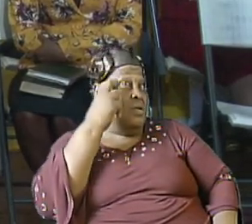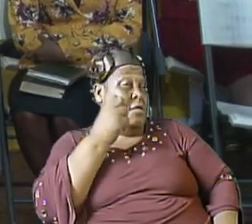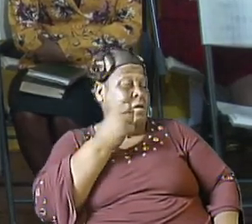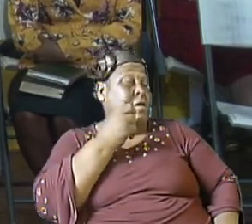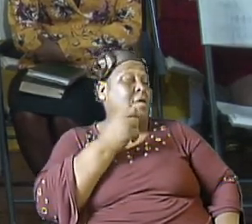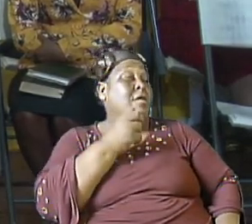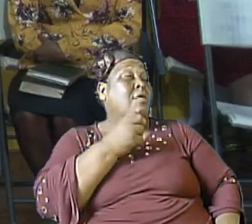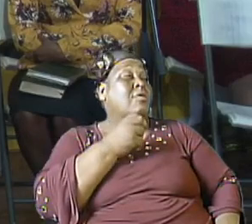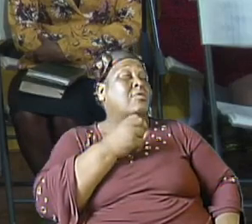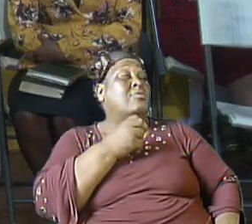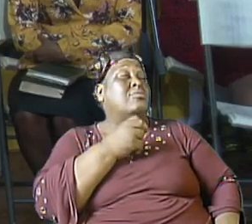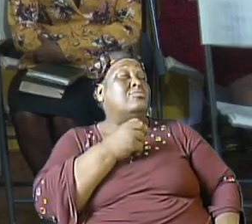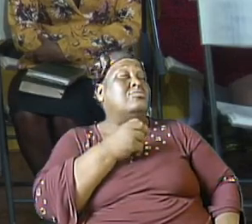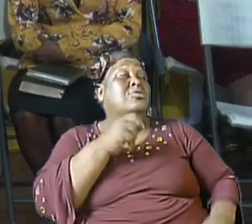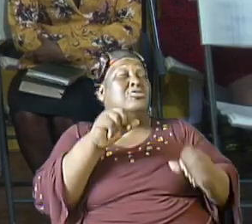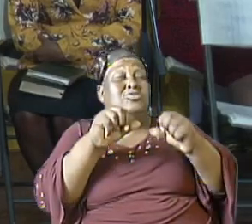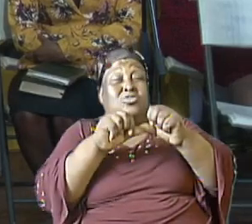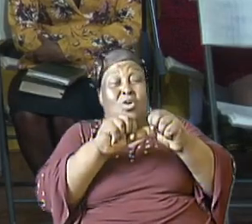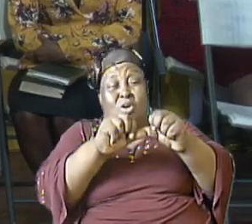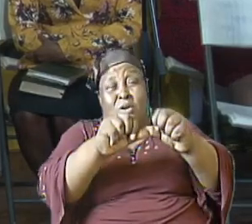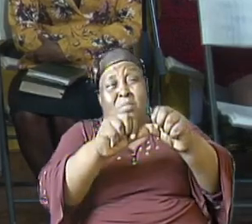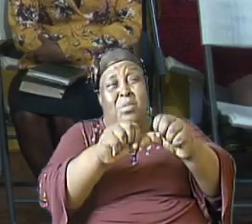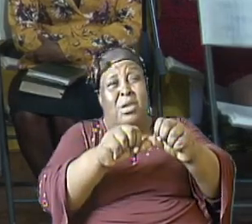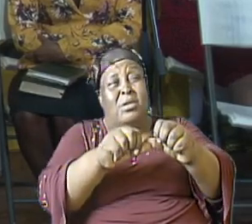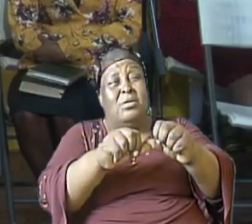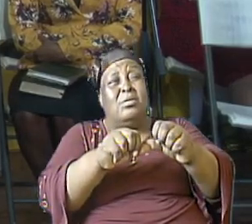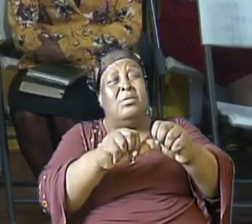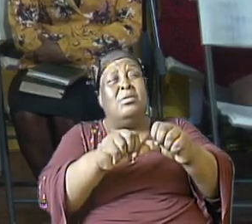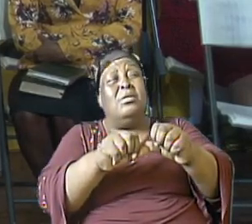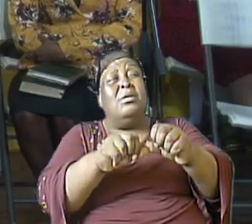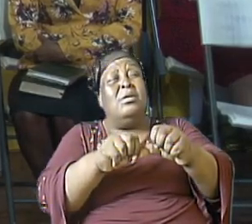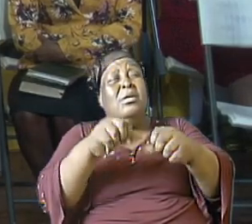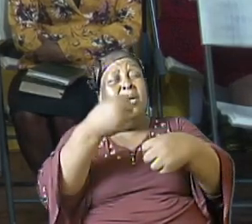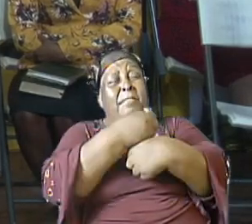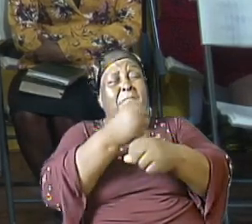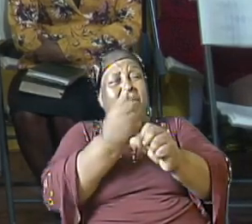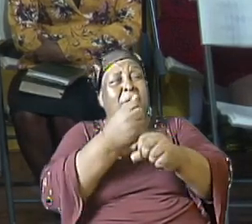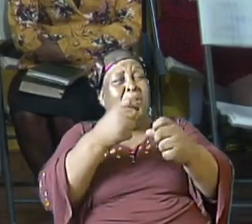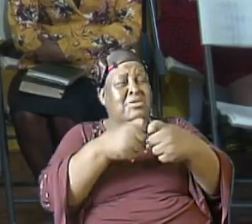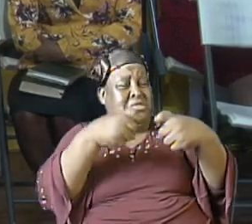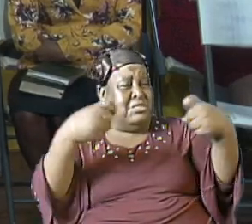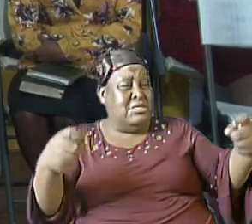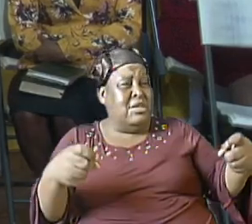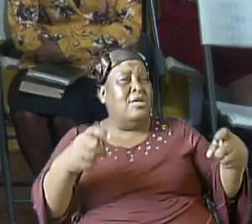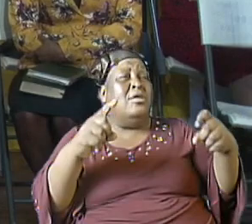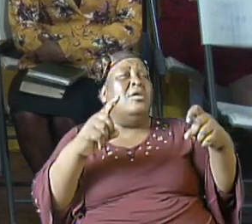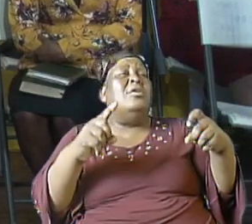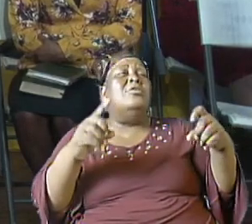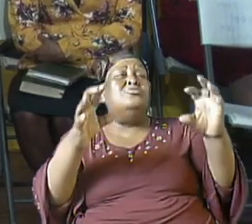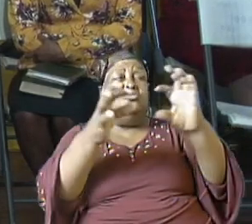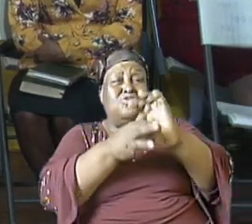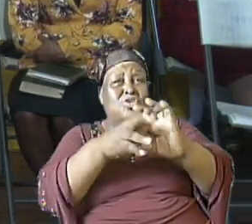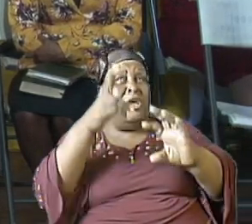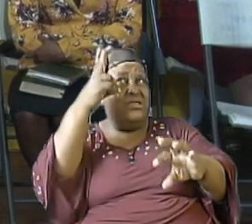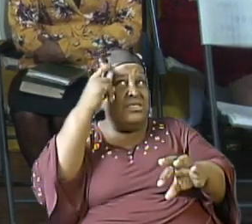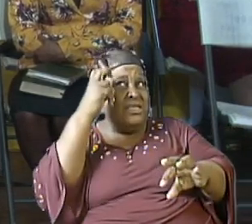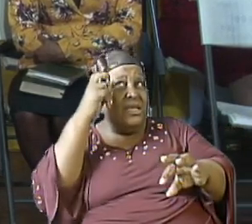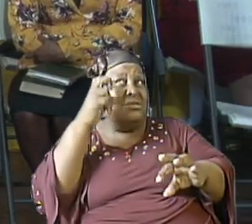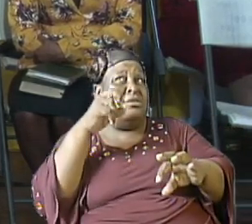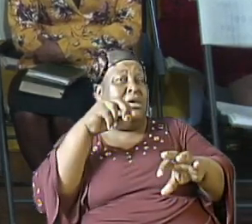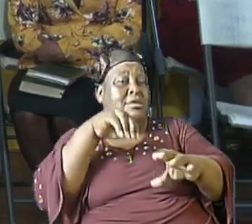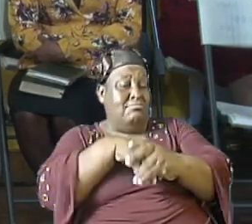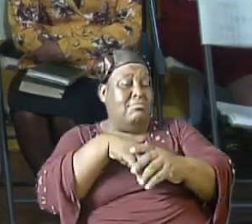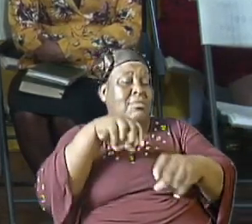hell-bent on getting us to join him there. Now, while God